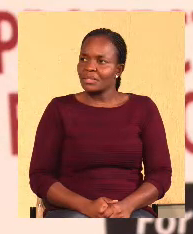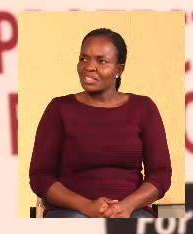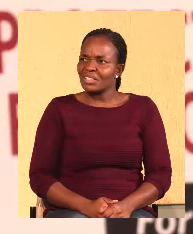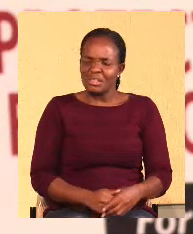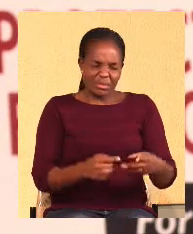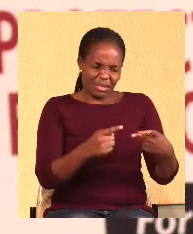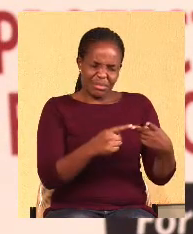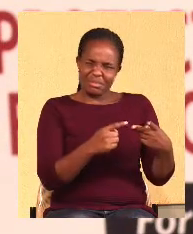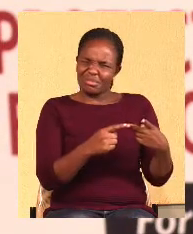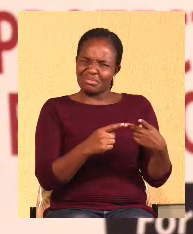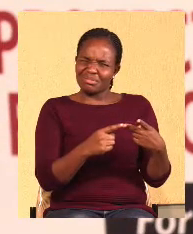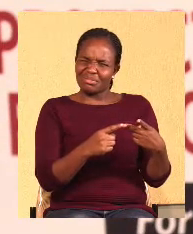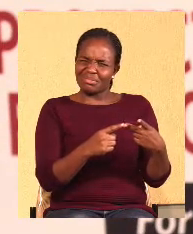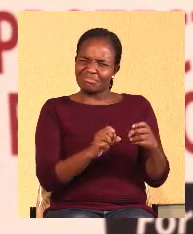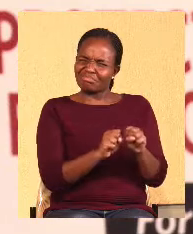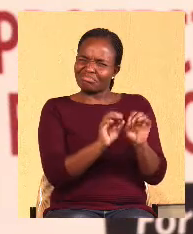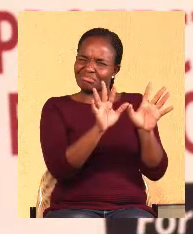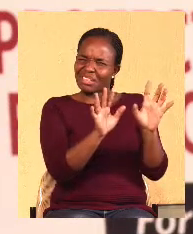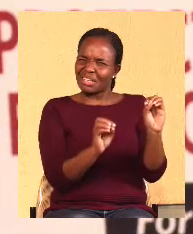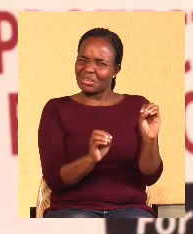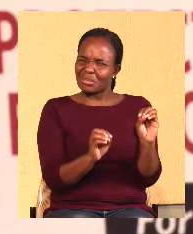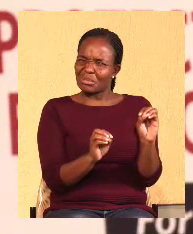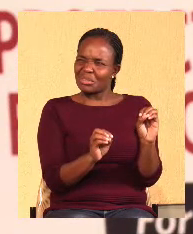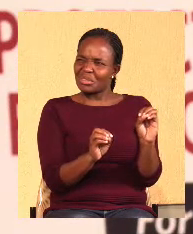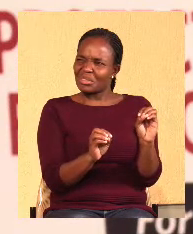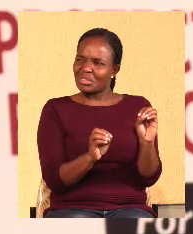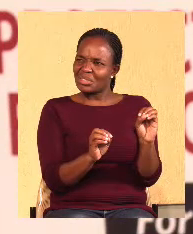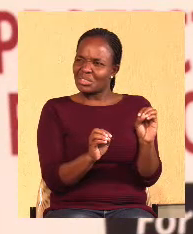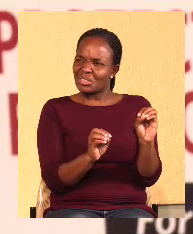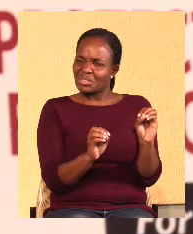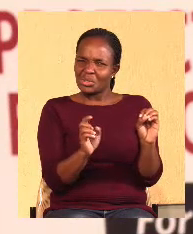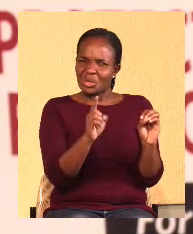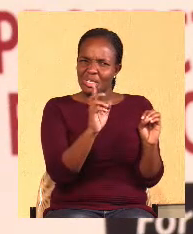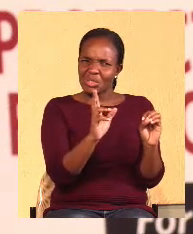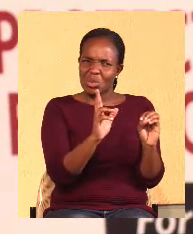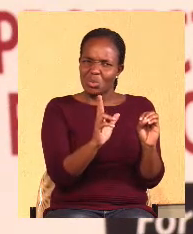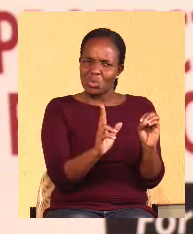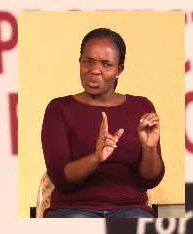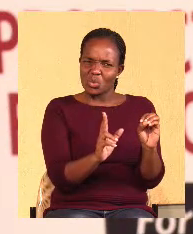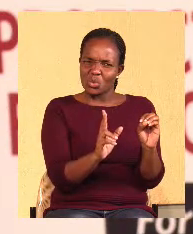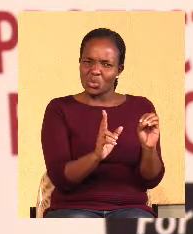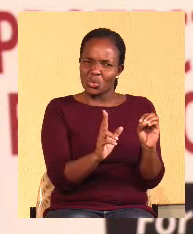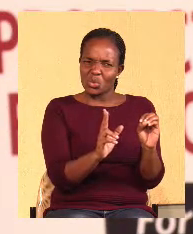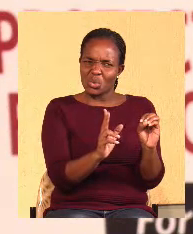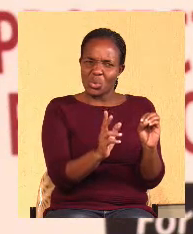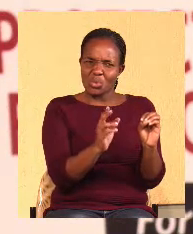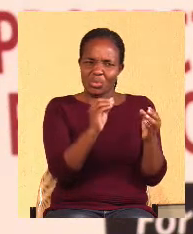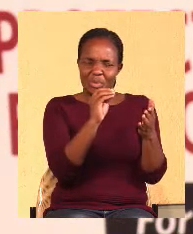clear, because you asked the disease and case definition.